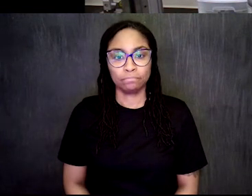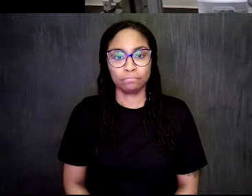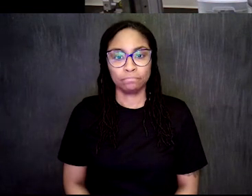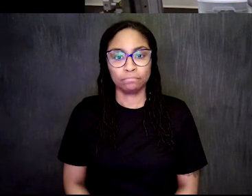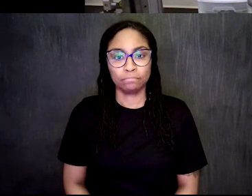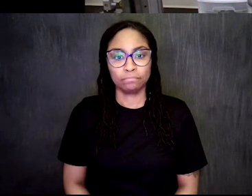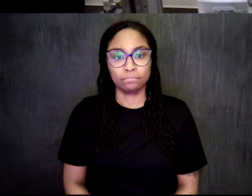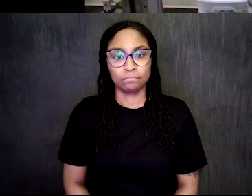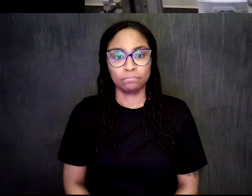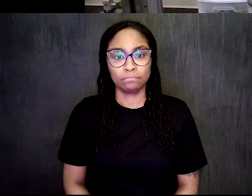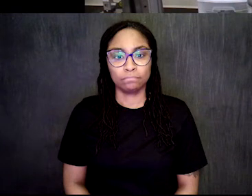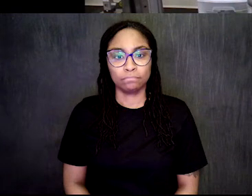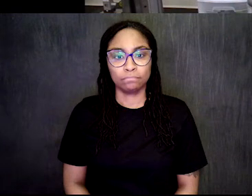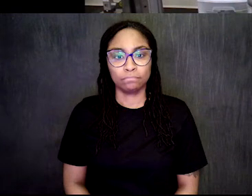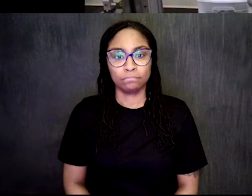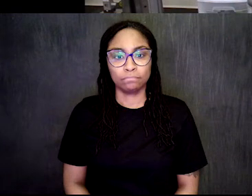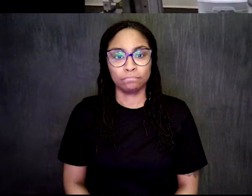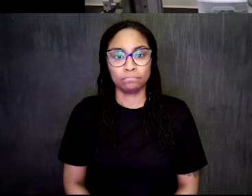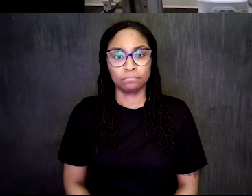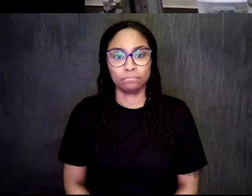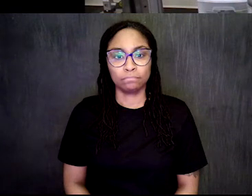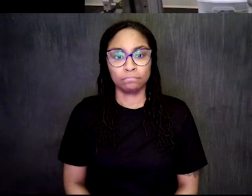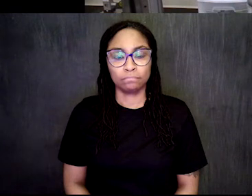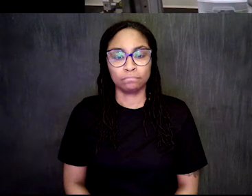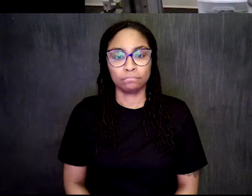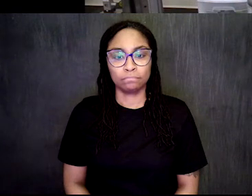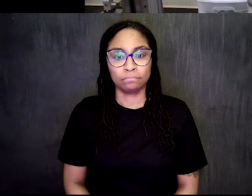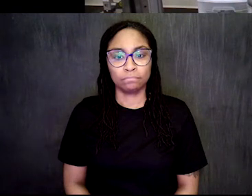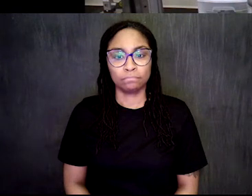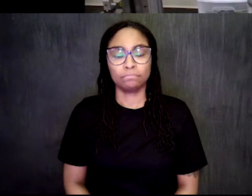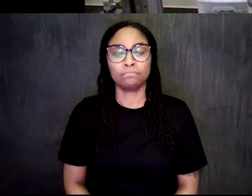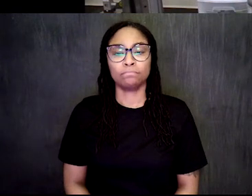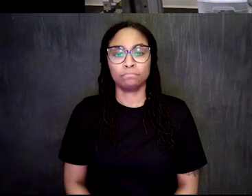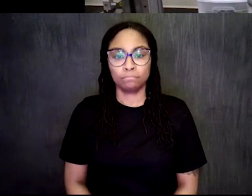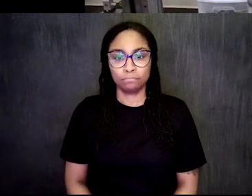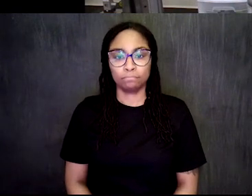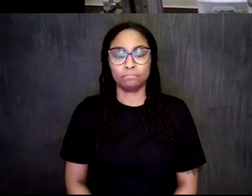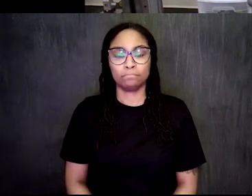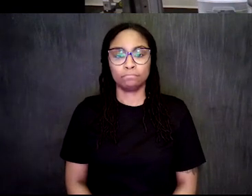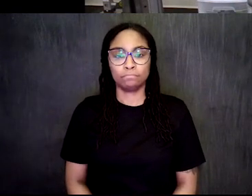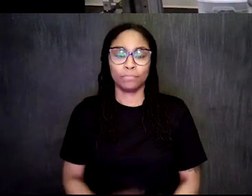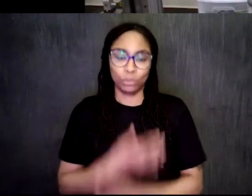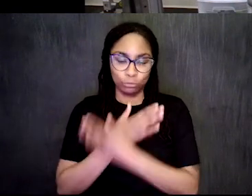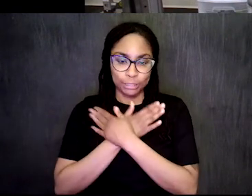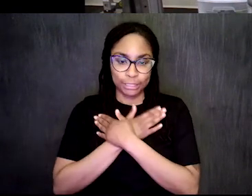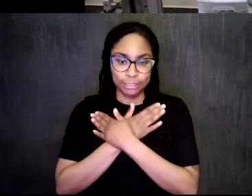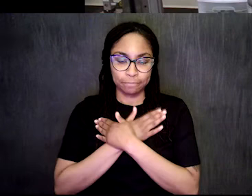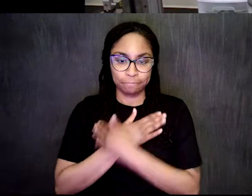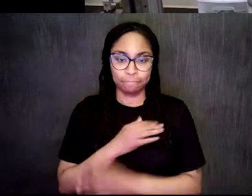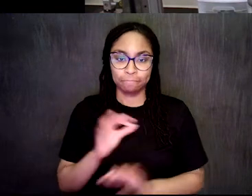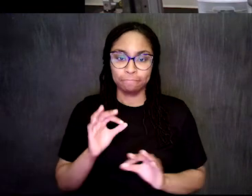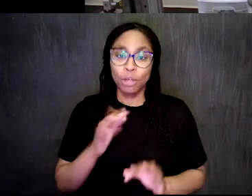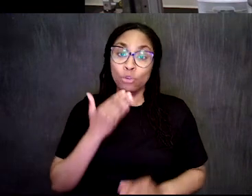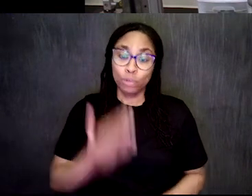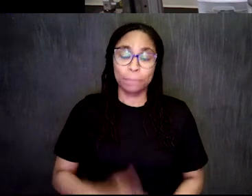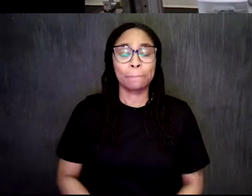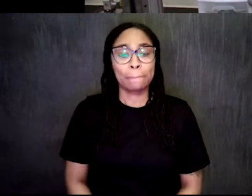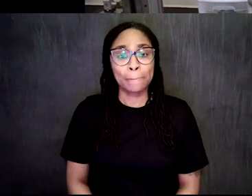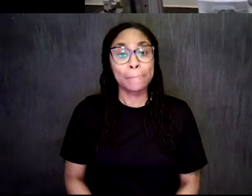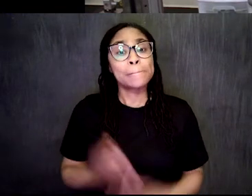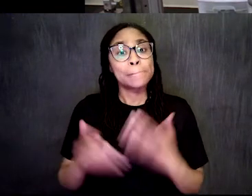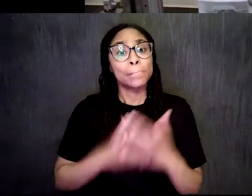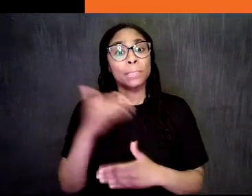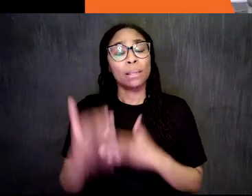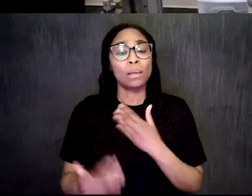against the mat. Reach out with the heel. And bring it up. Relax. Release the leg.